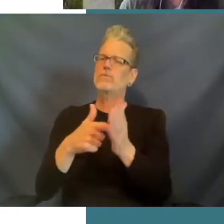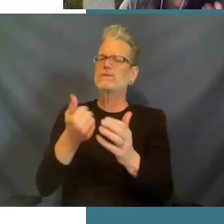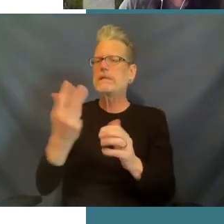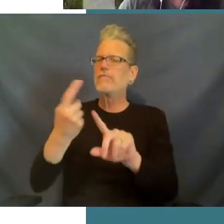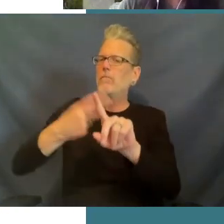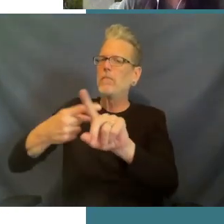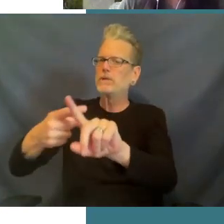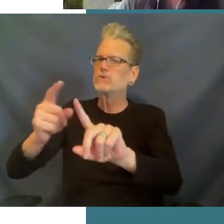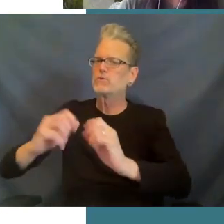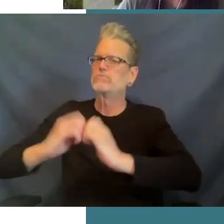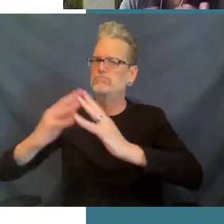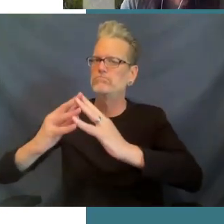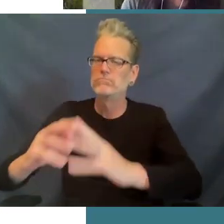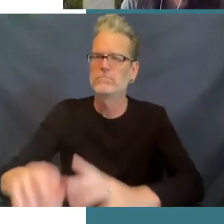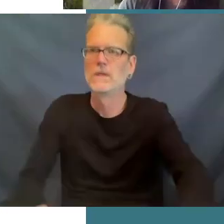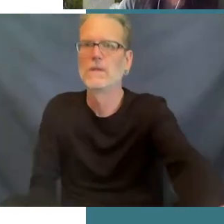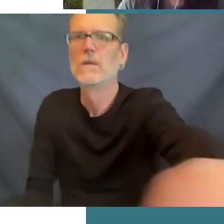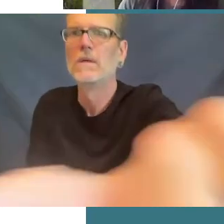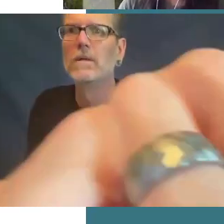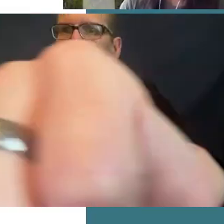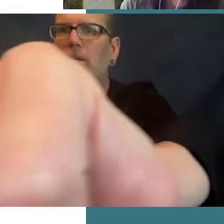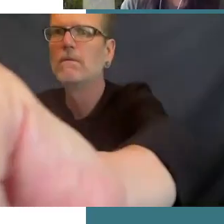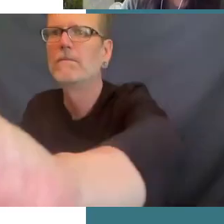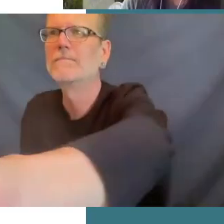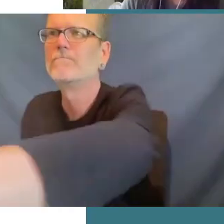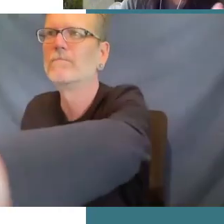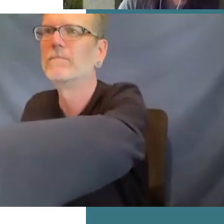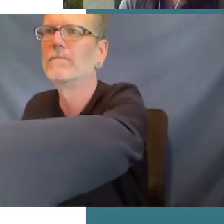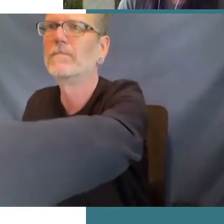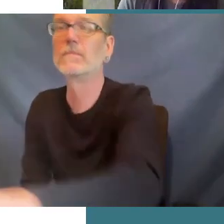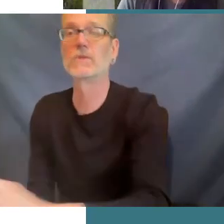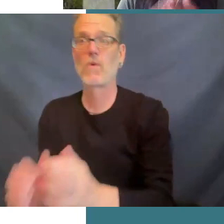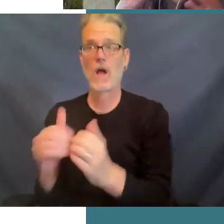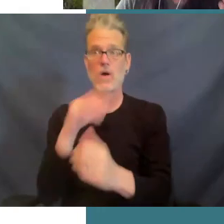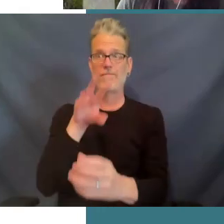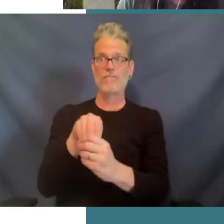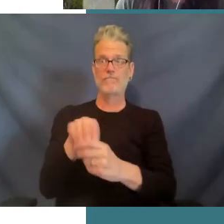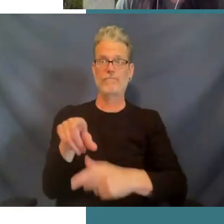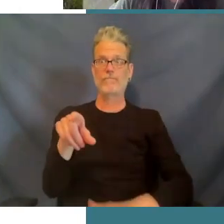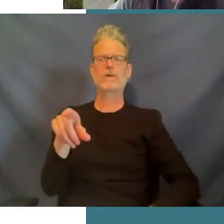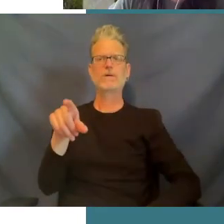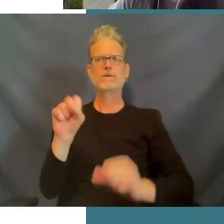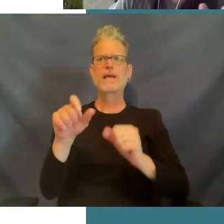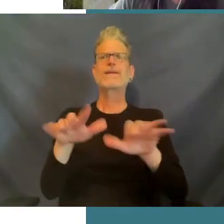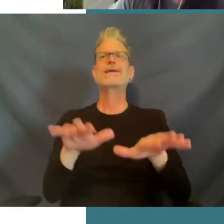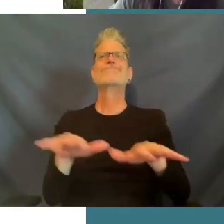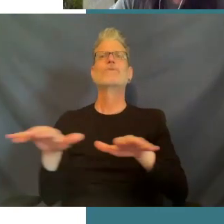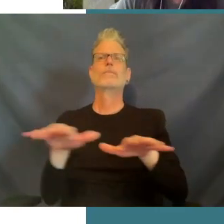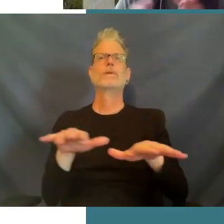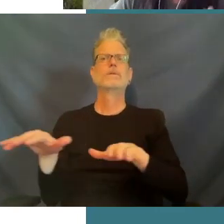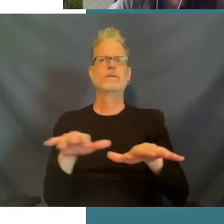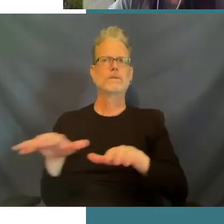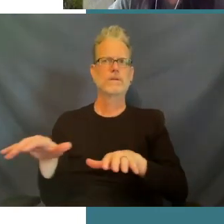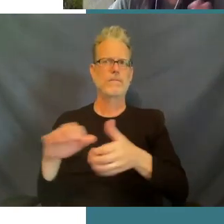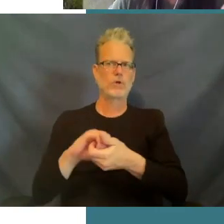to engage with our agency, and sometimes we consider these partners also, but again, this is like an informal partnership.